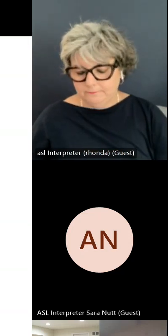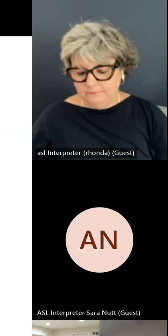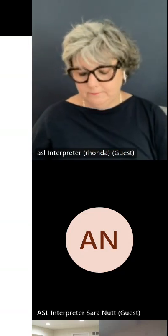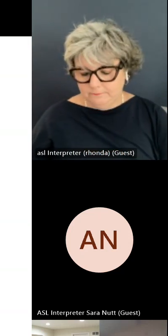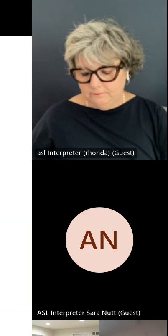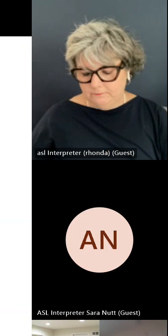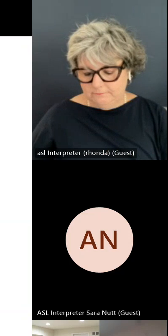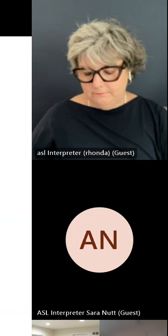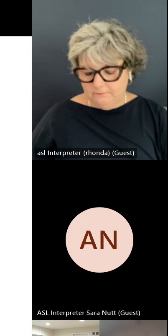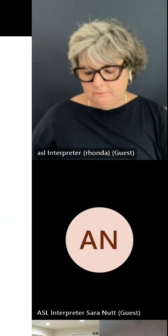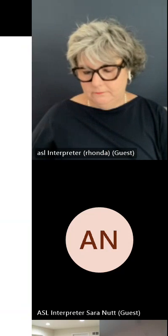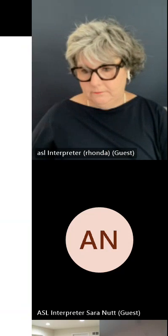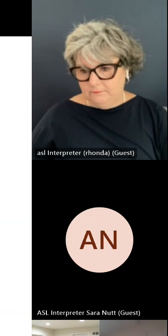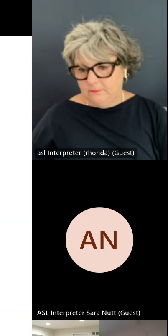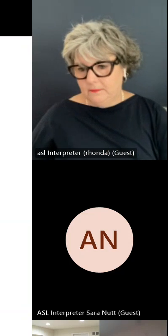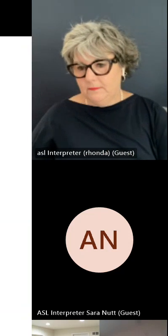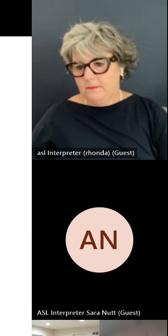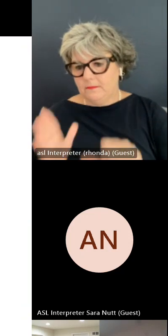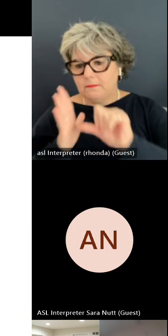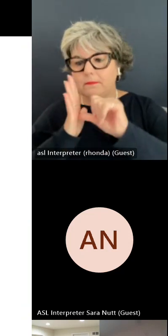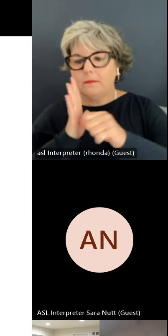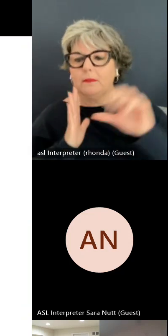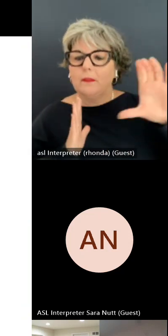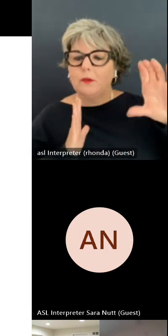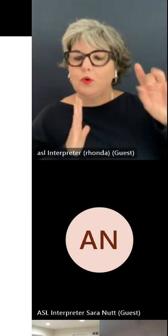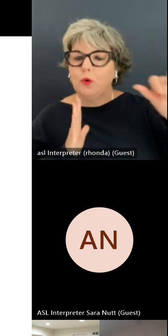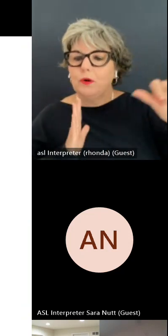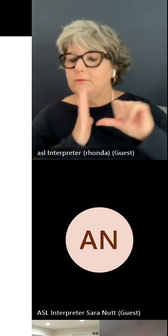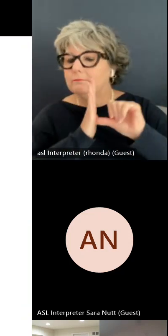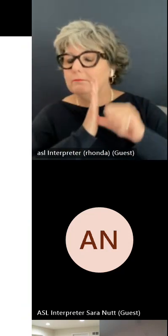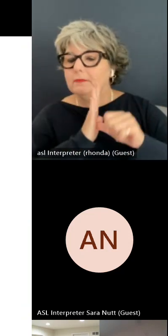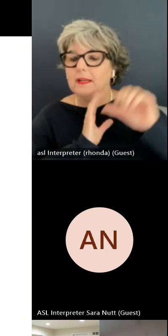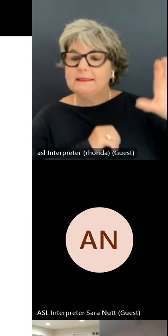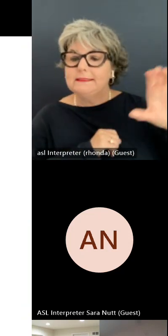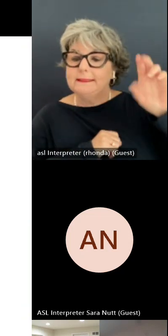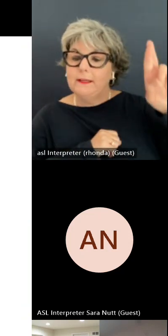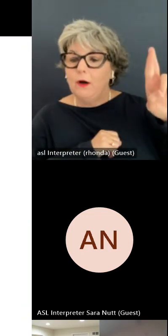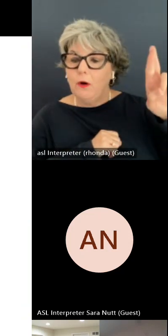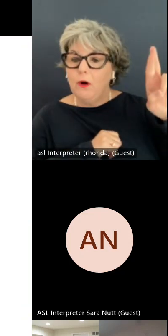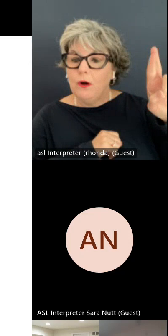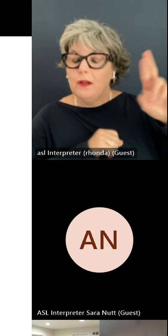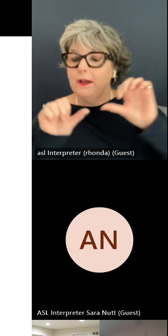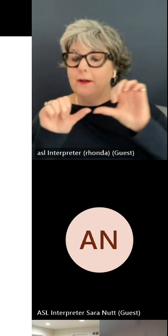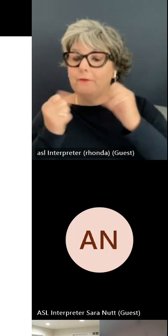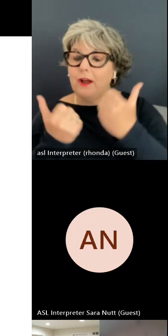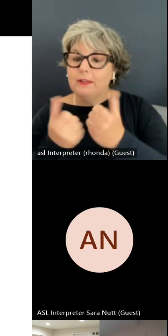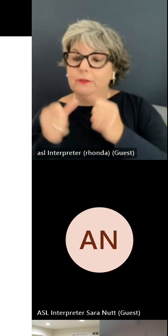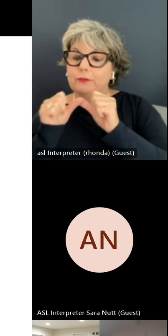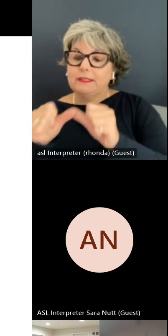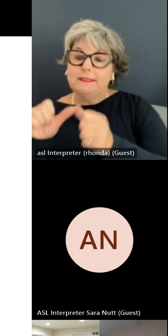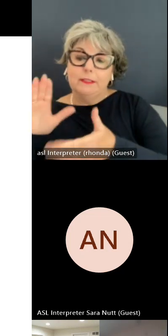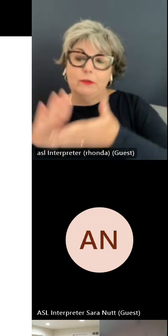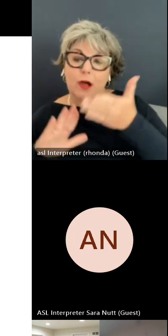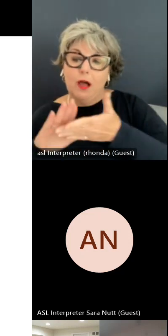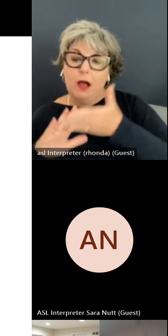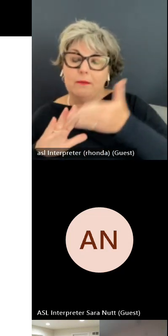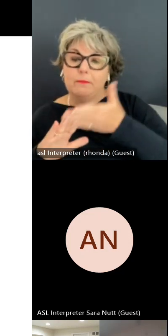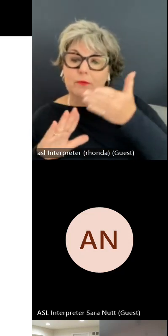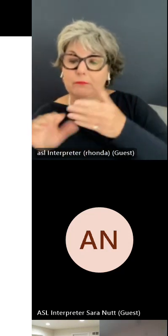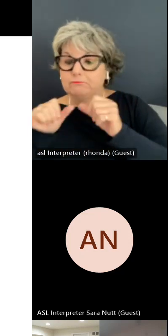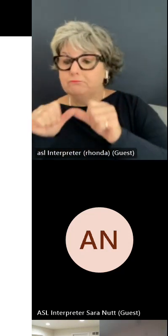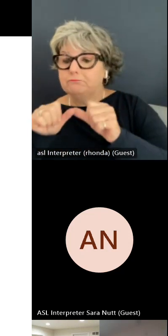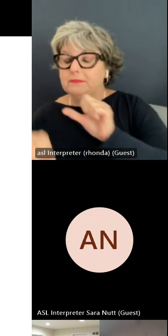the point is that the continuing resolution is for agencies to continue operating under the